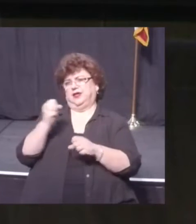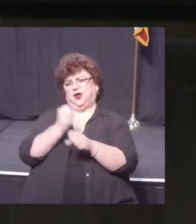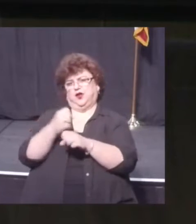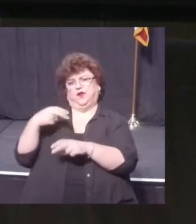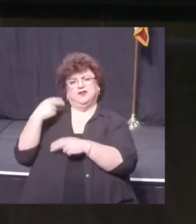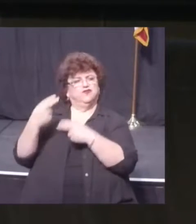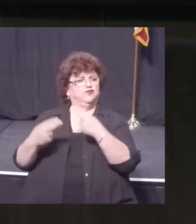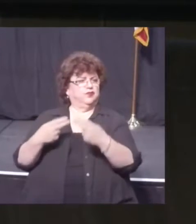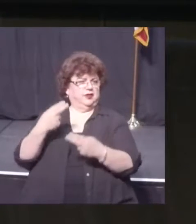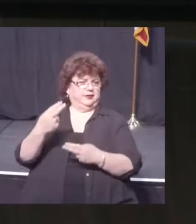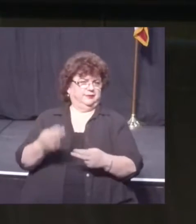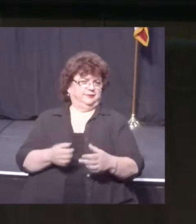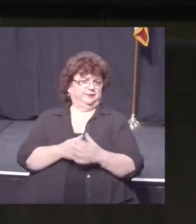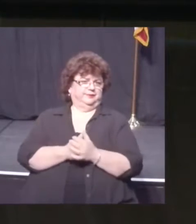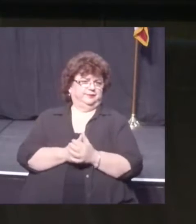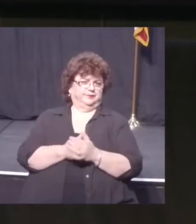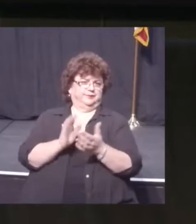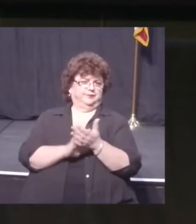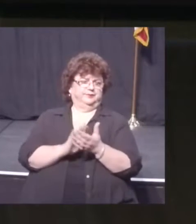history.